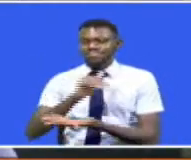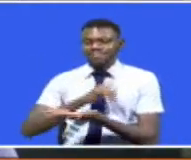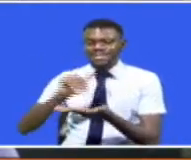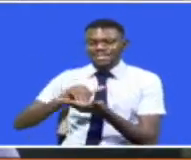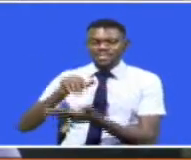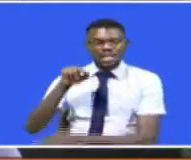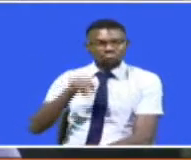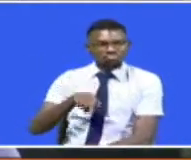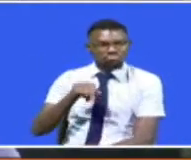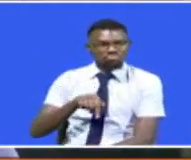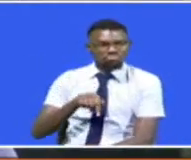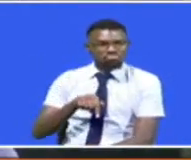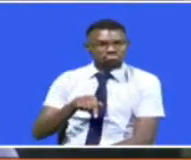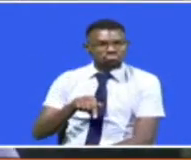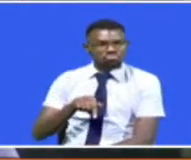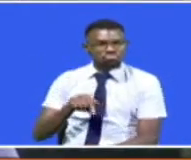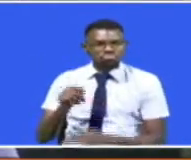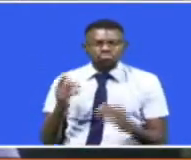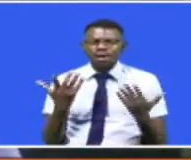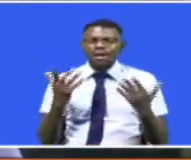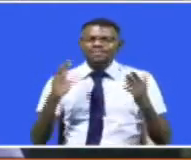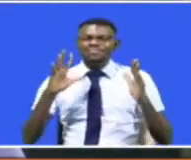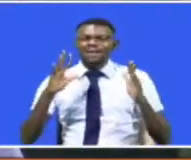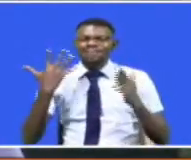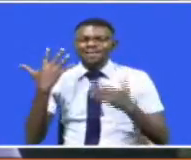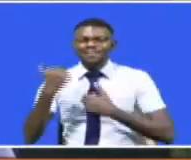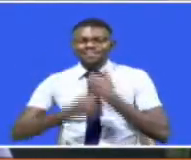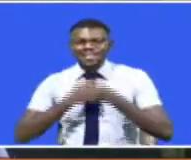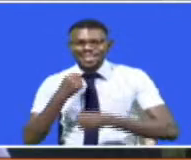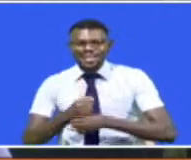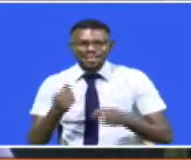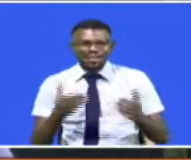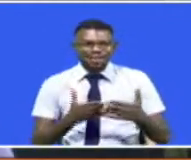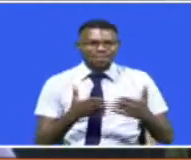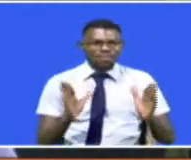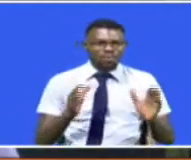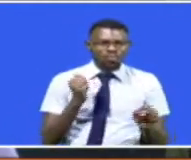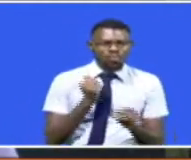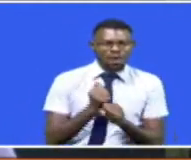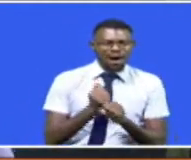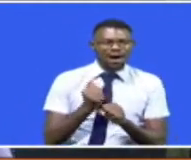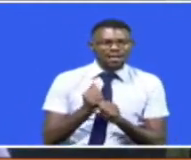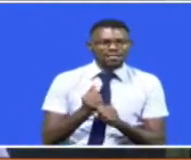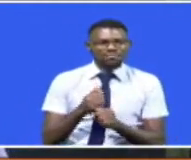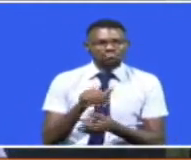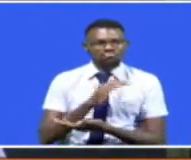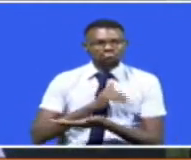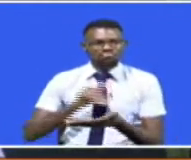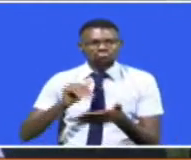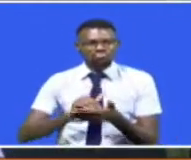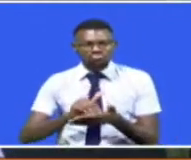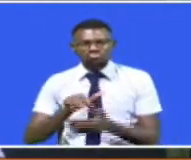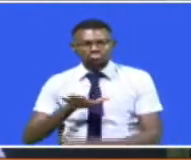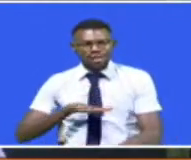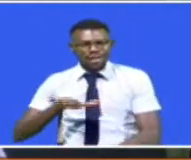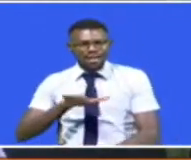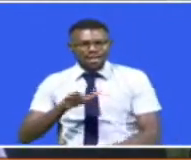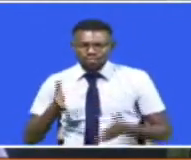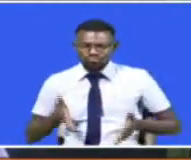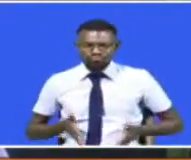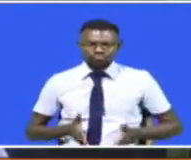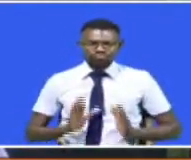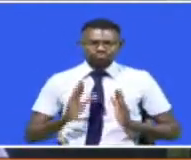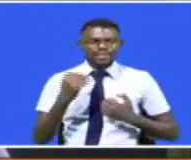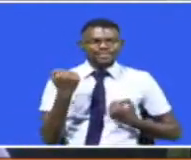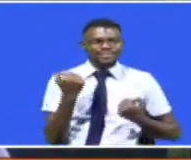where we are celebrating 5 years of the opening of the birthing unit or the maternity unit, where we